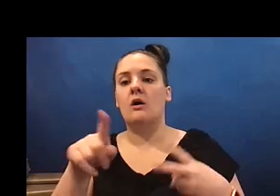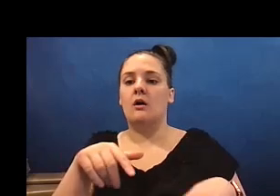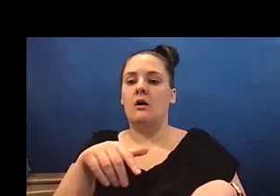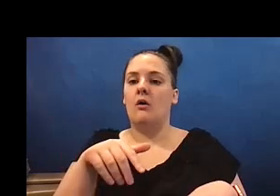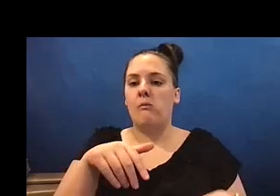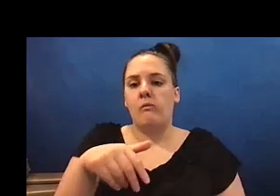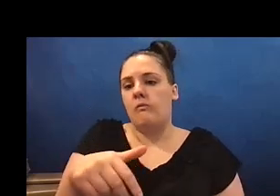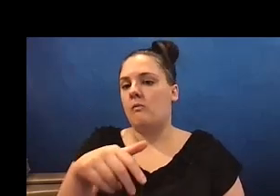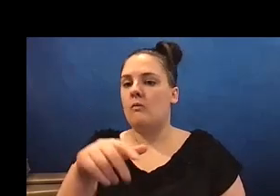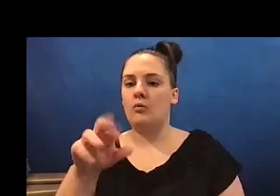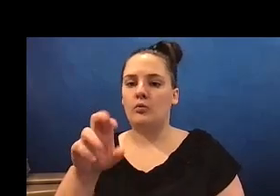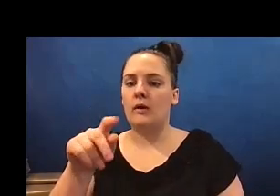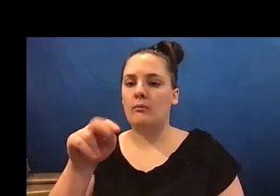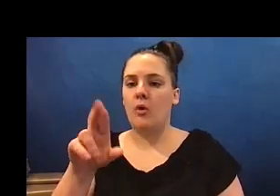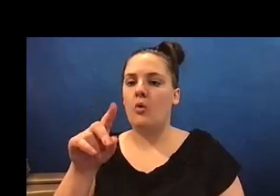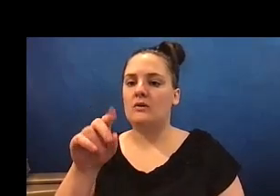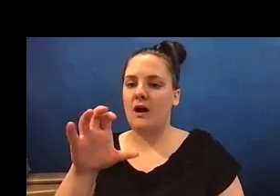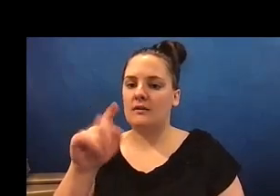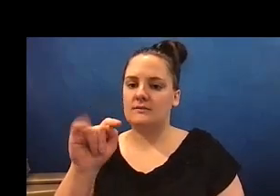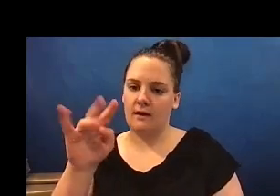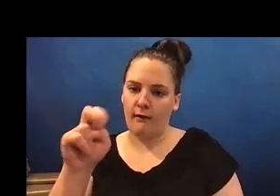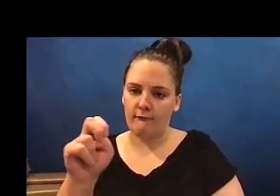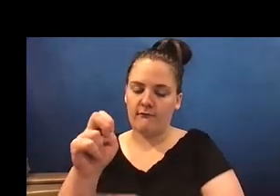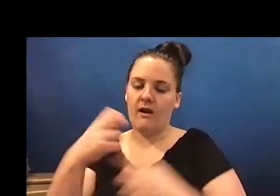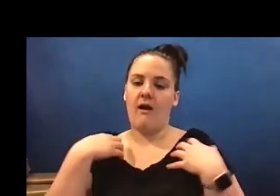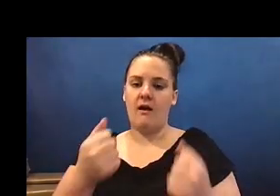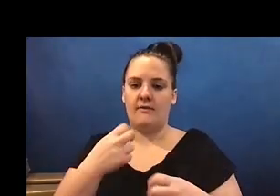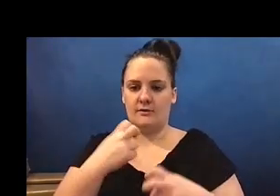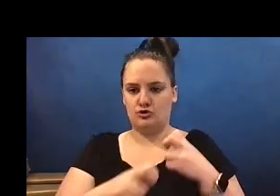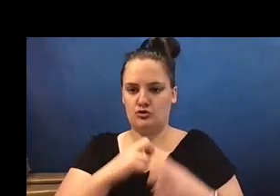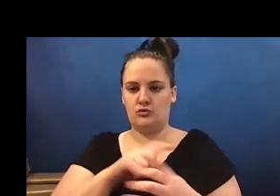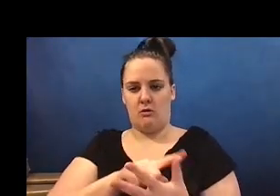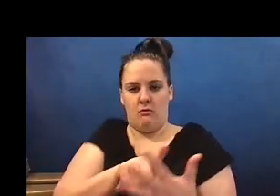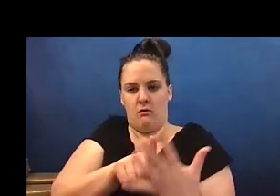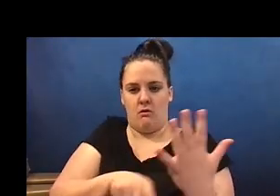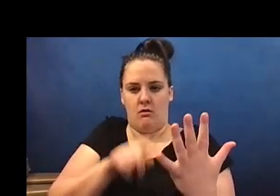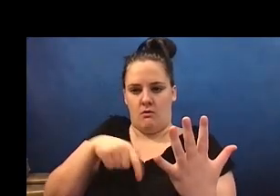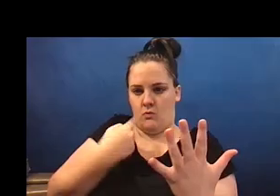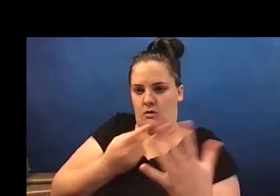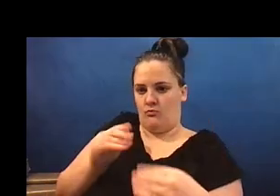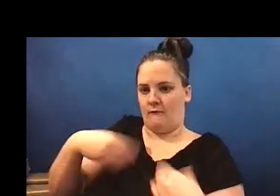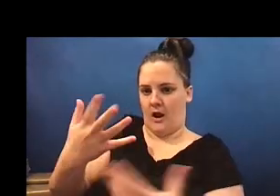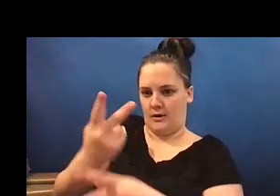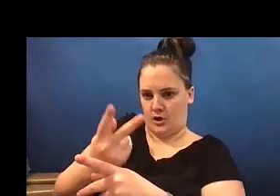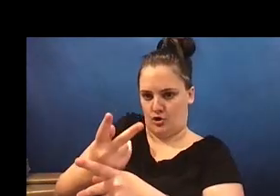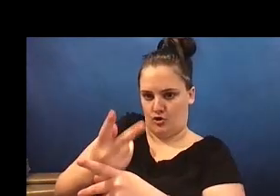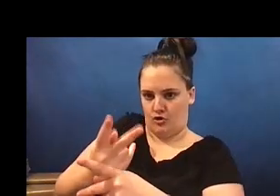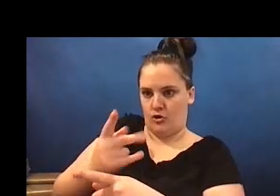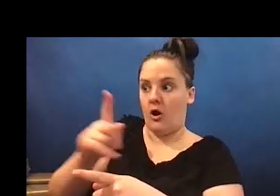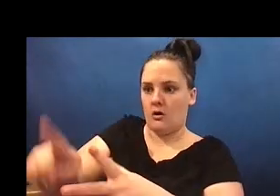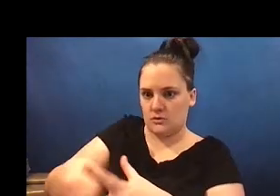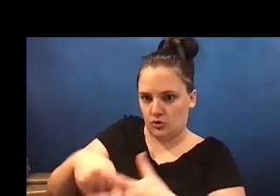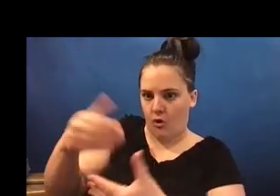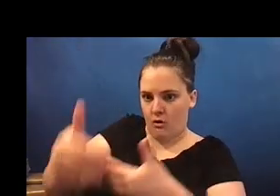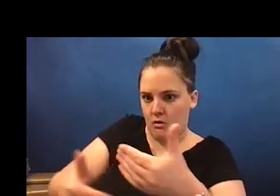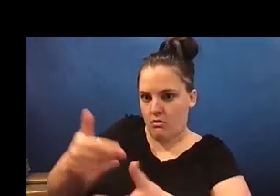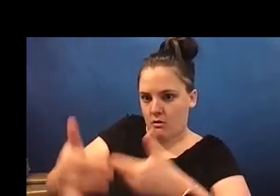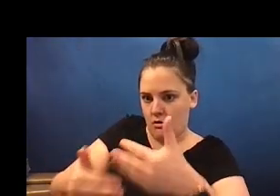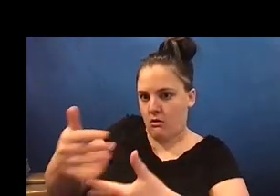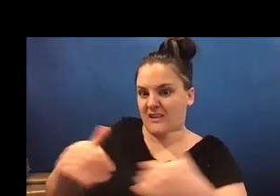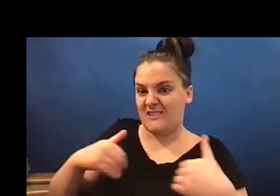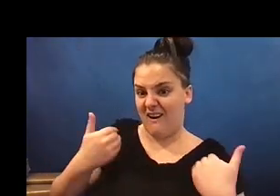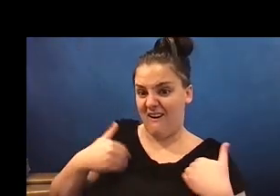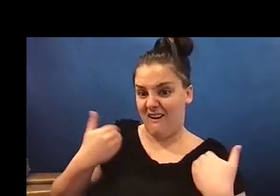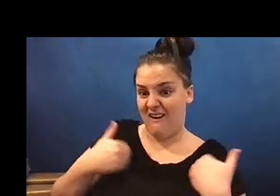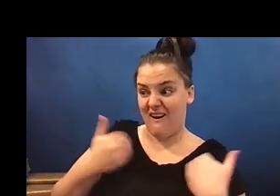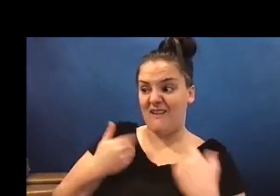reproductive health issues. And if we can get them into the health system as students, hopefully they continue to use